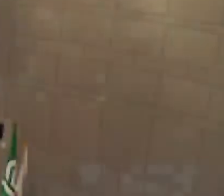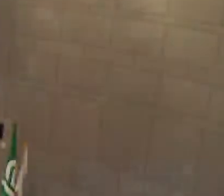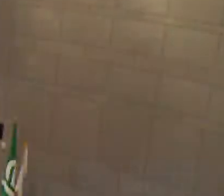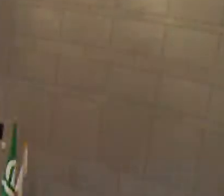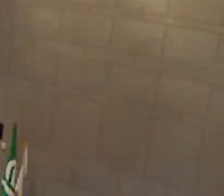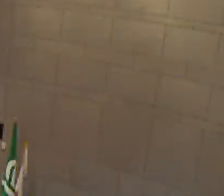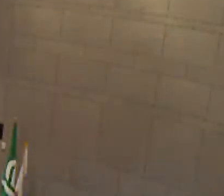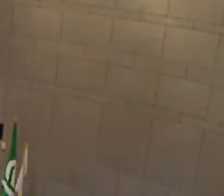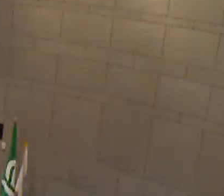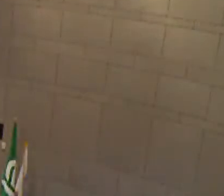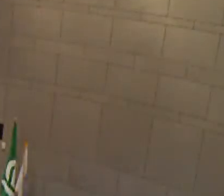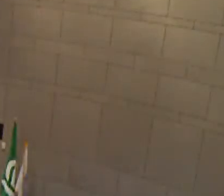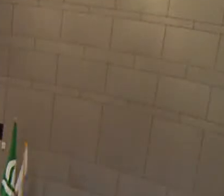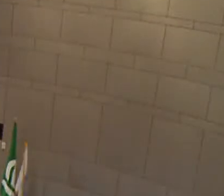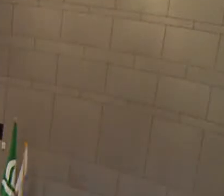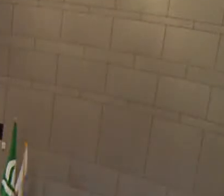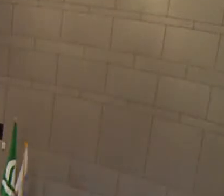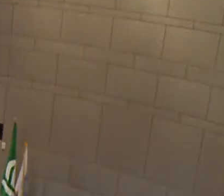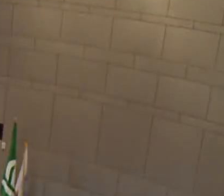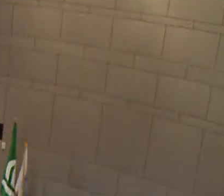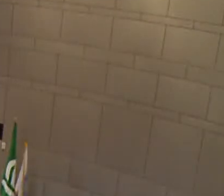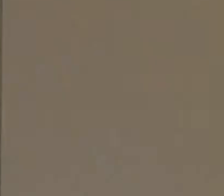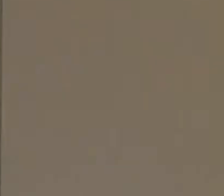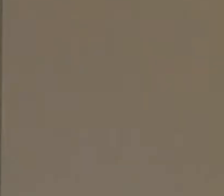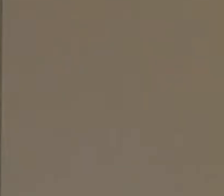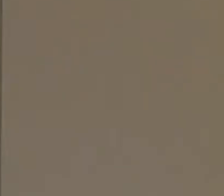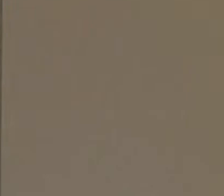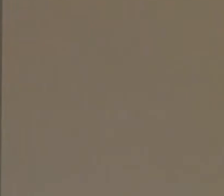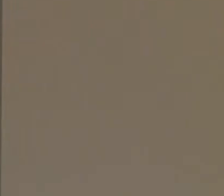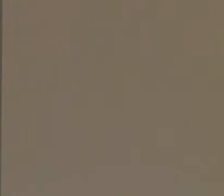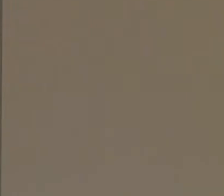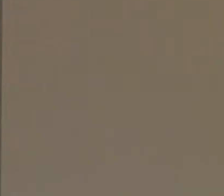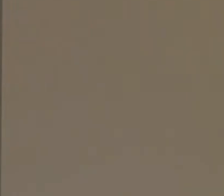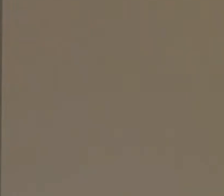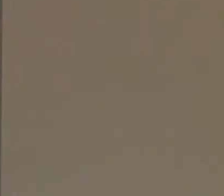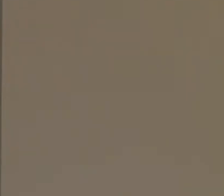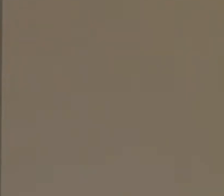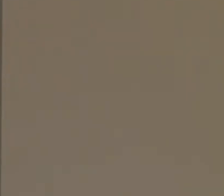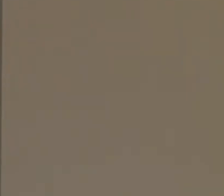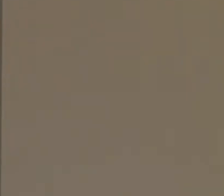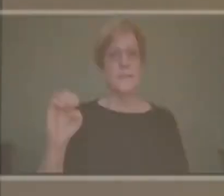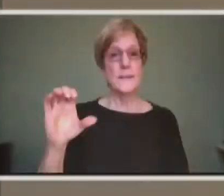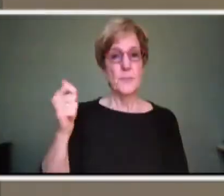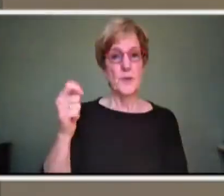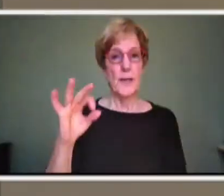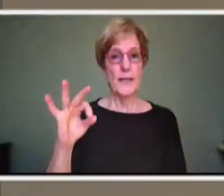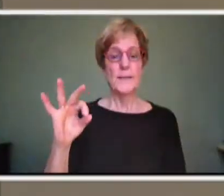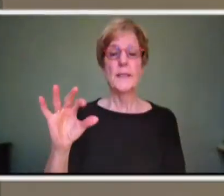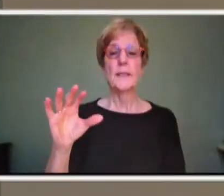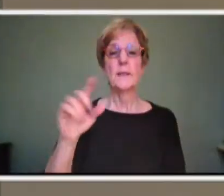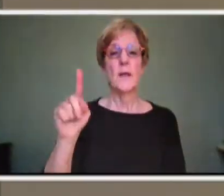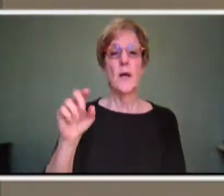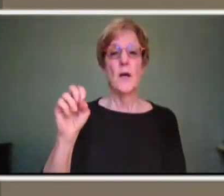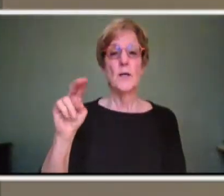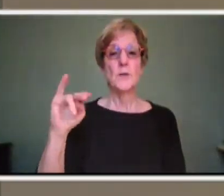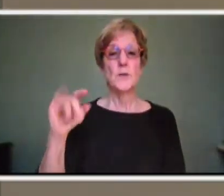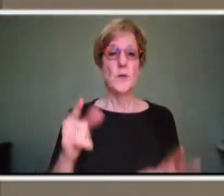Welcome to the December 19th rezoning meeting of the Charlotte City Council.